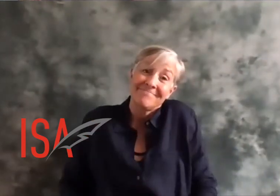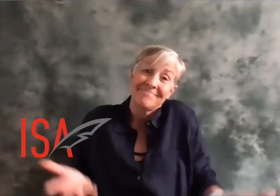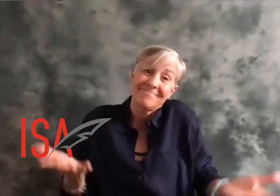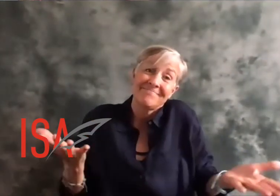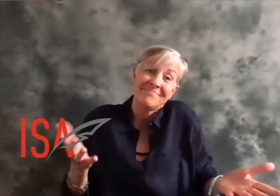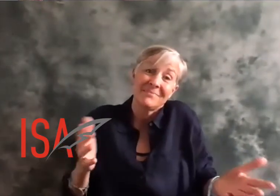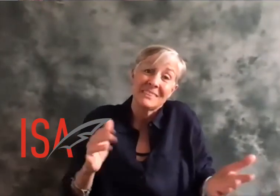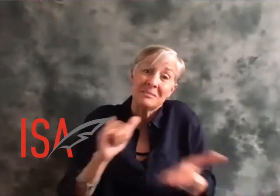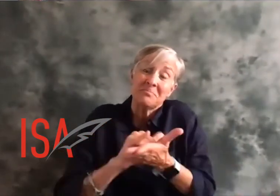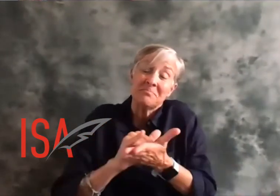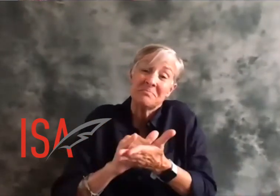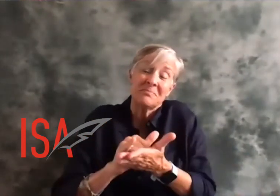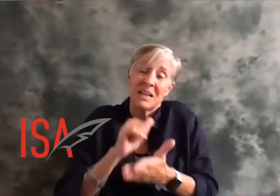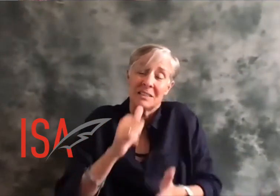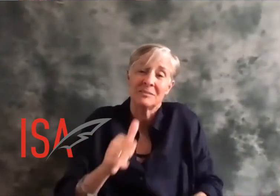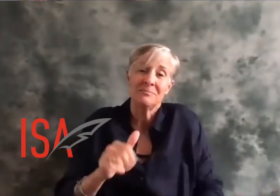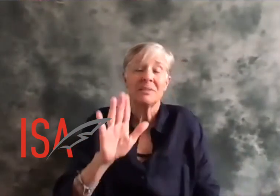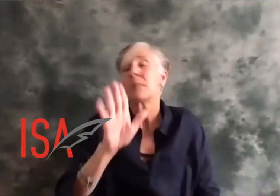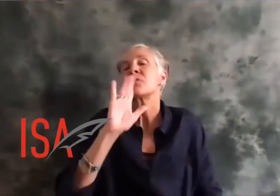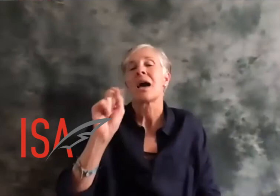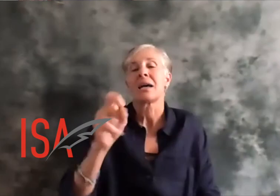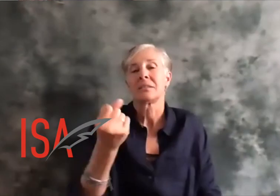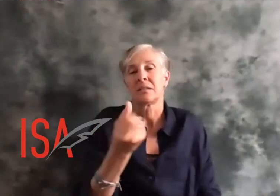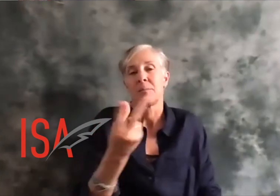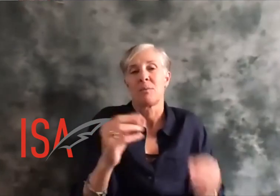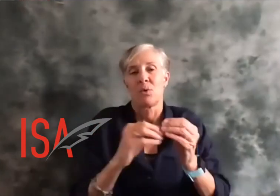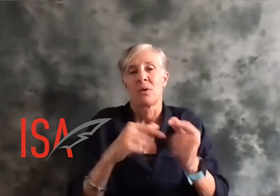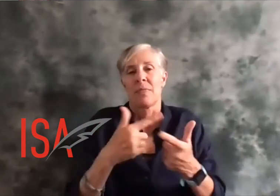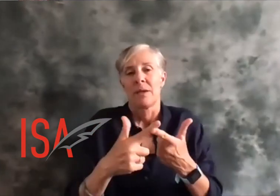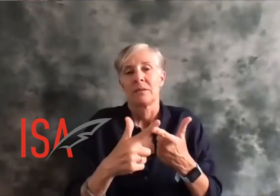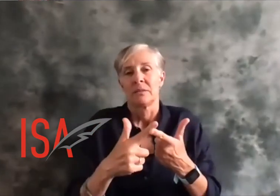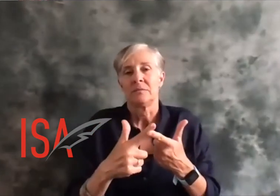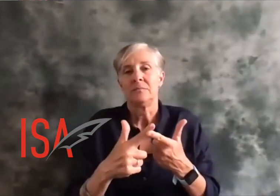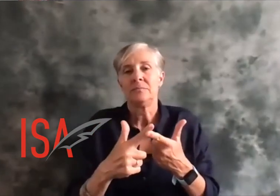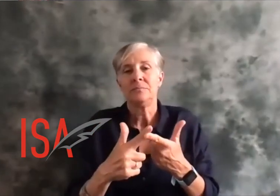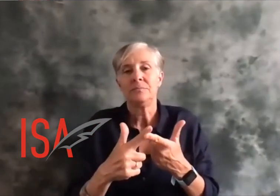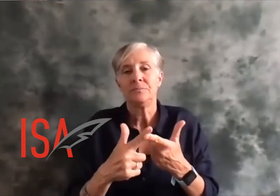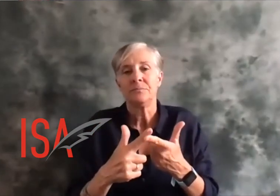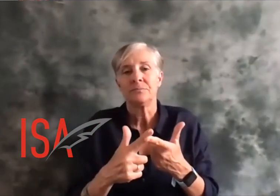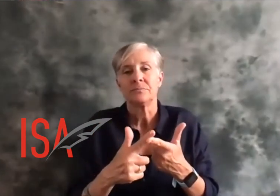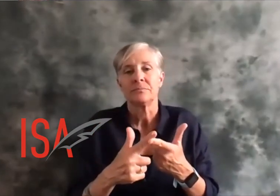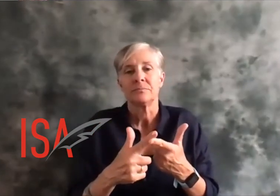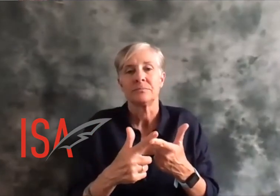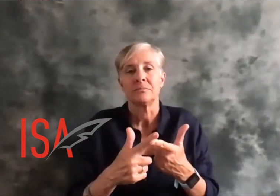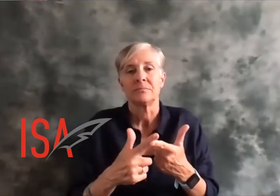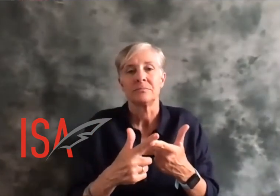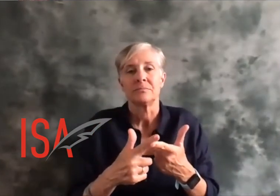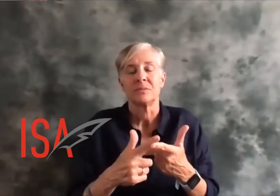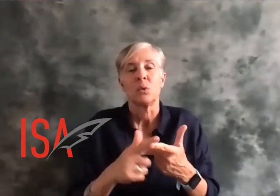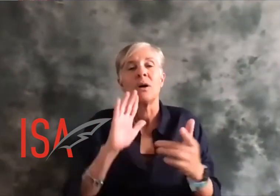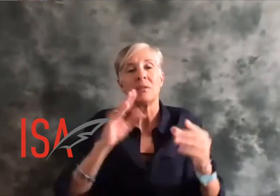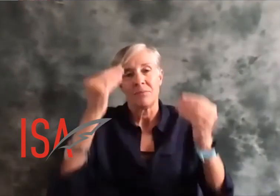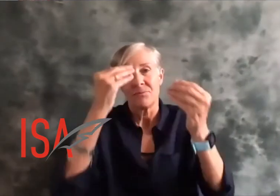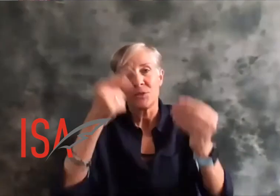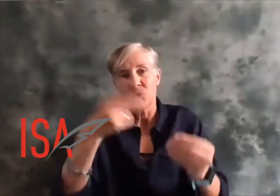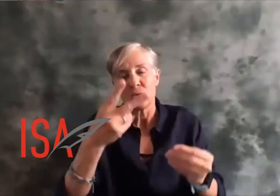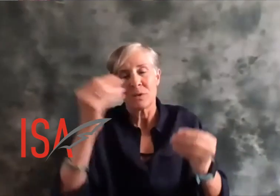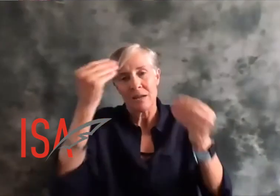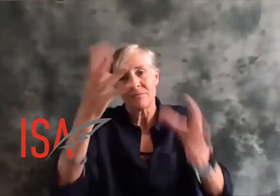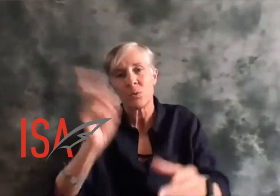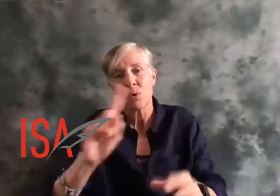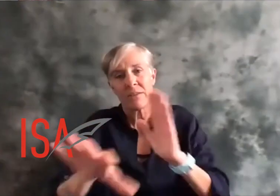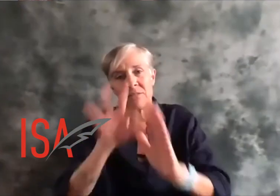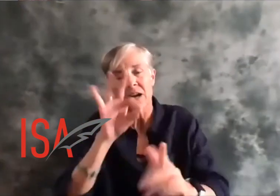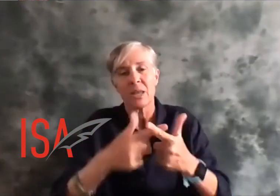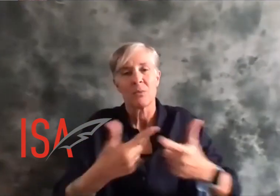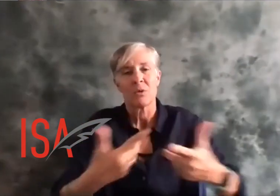at all. I'm going to ask just a couple more questions, and then I'm going to let you guys tell people where to find you. Okay. And then we